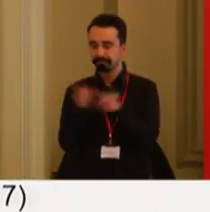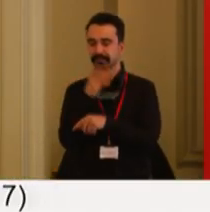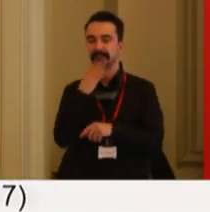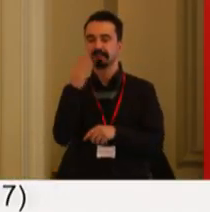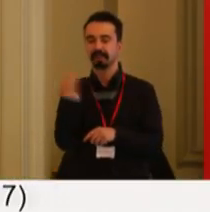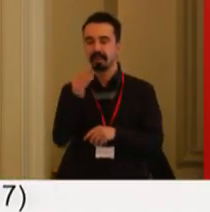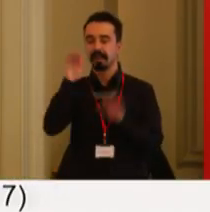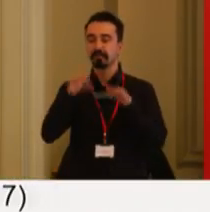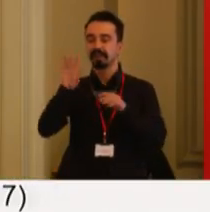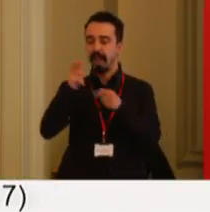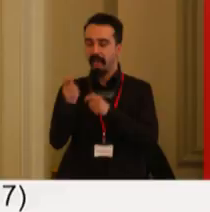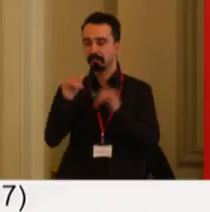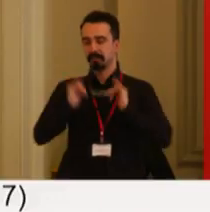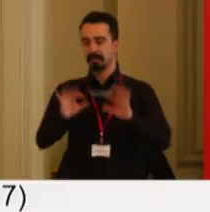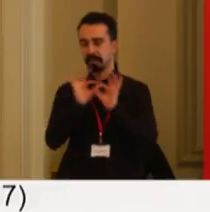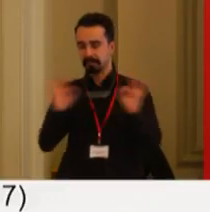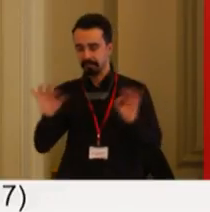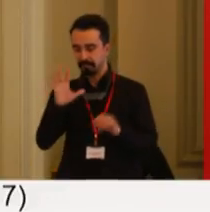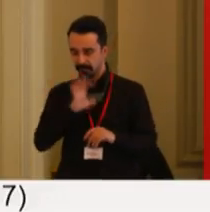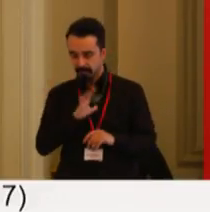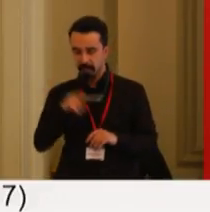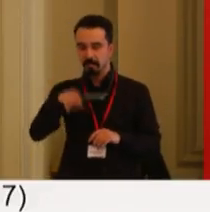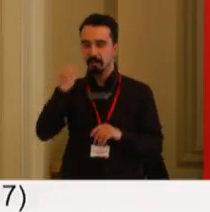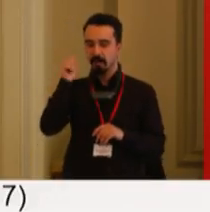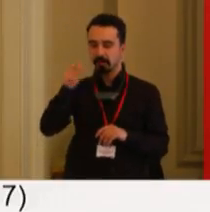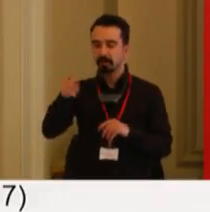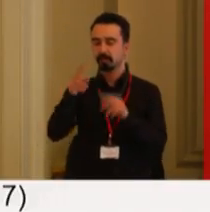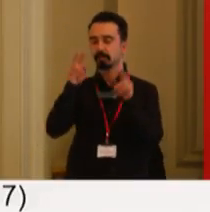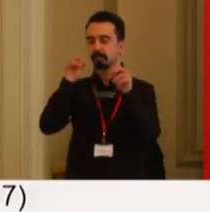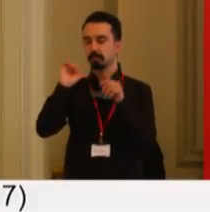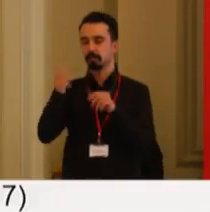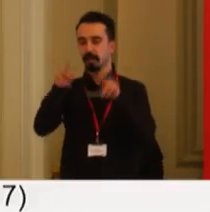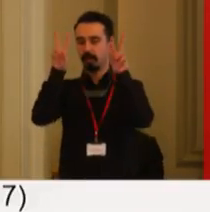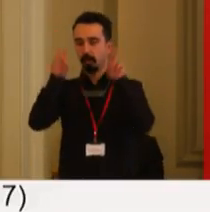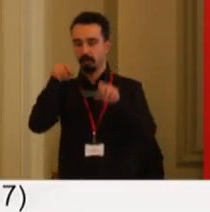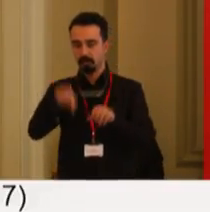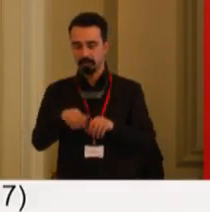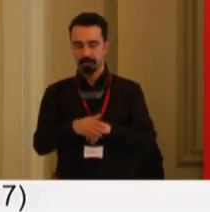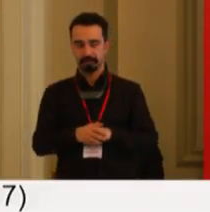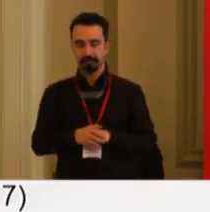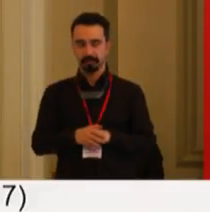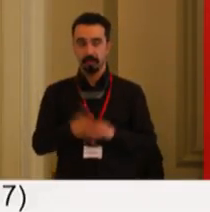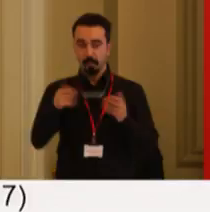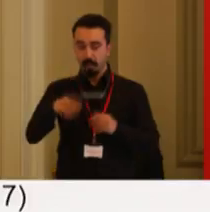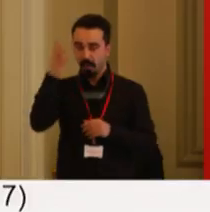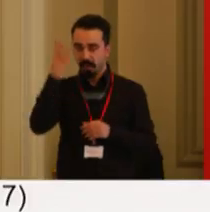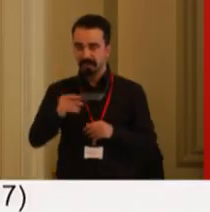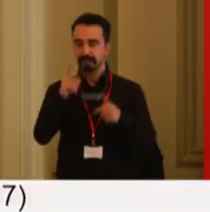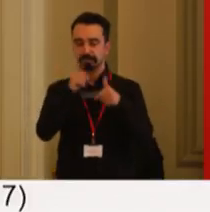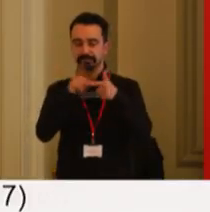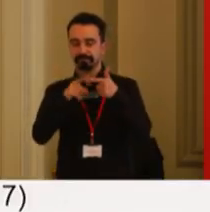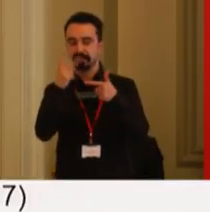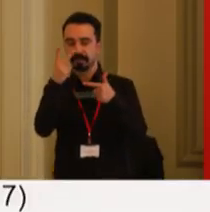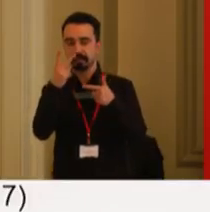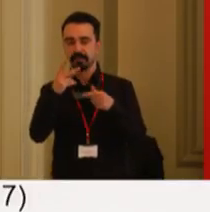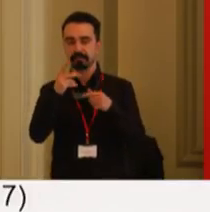different segments, this was like great big diversity, and they're not happy with the way education is provided. It's still a very hot topic